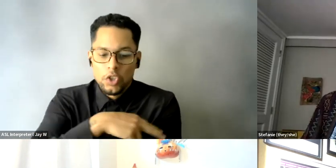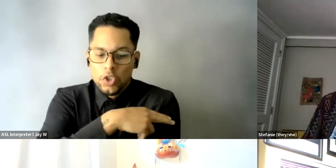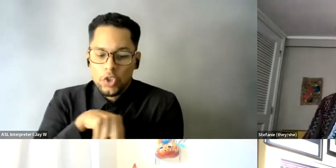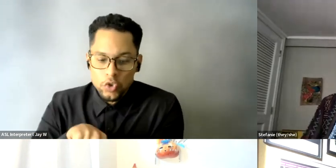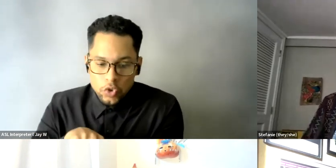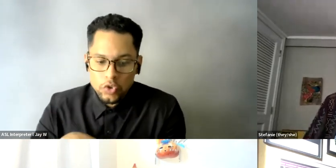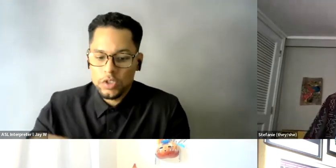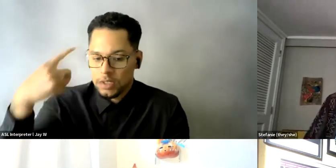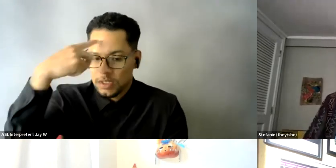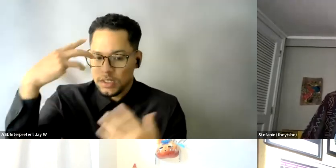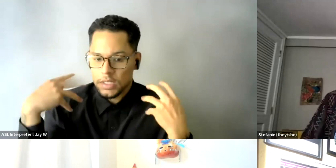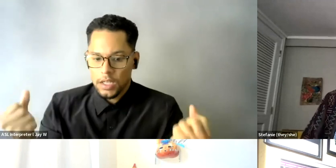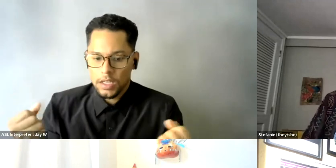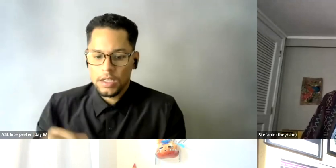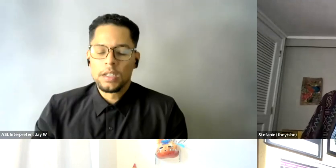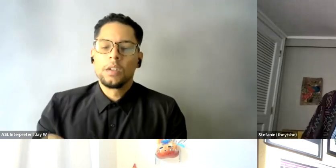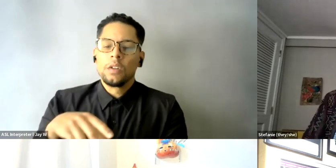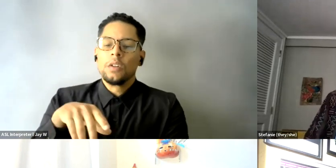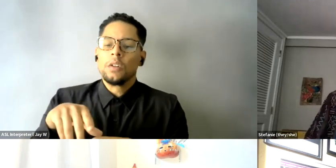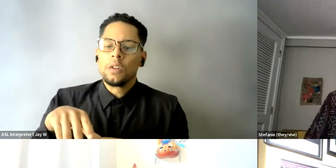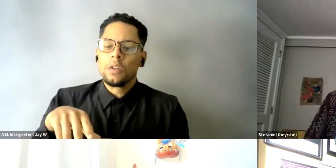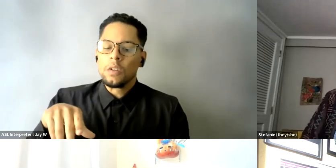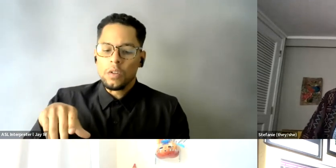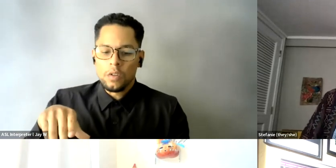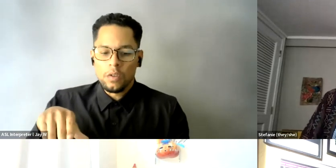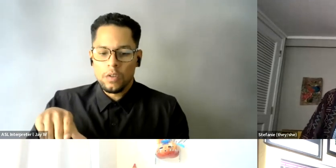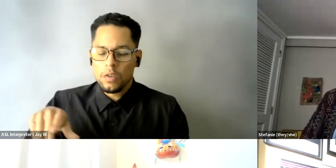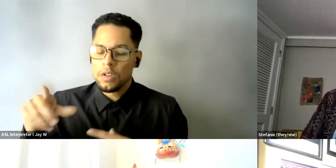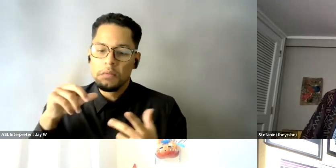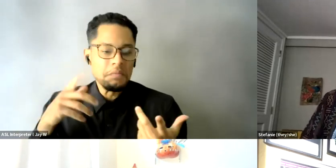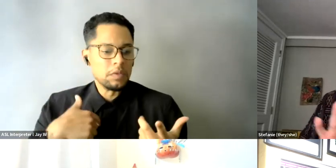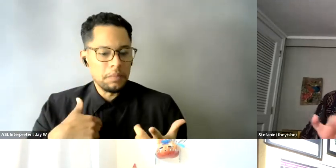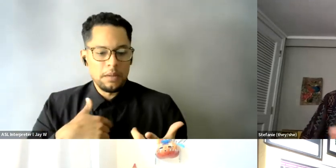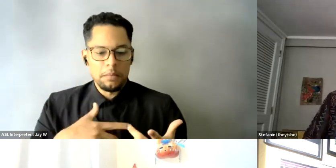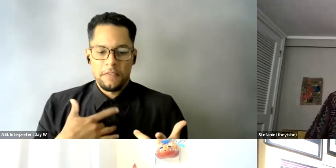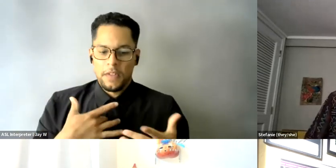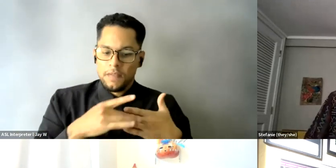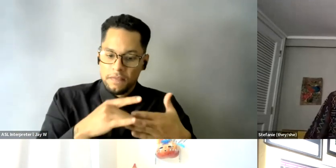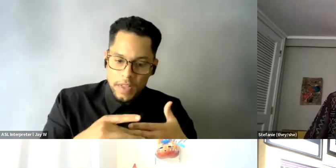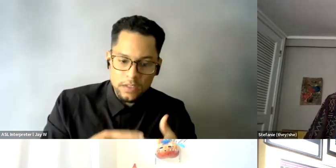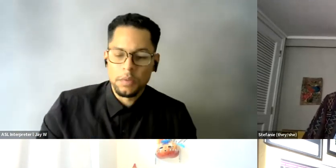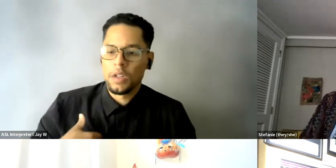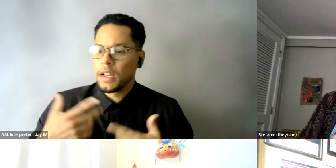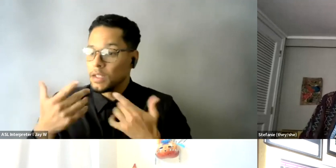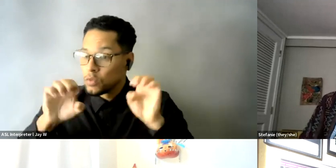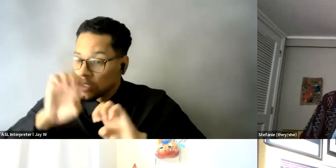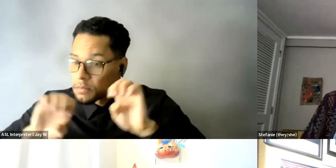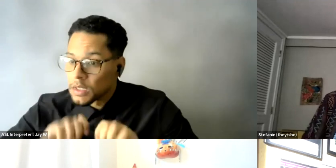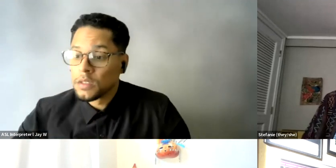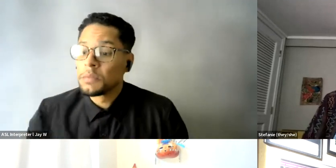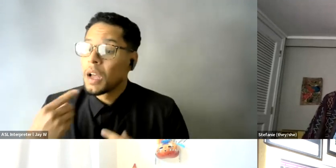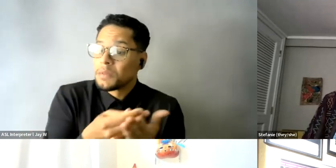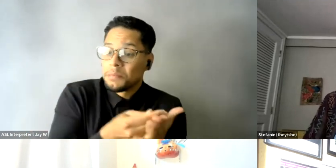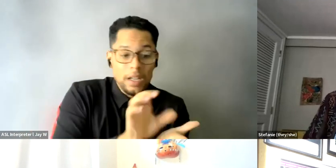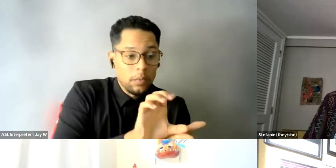Cross-movement work has taught me to be flexible, to be willing to experiment. Sometimes we need to move money to groups. Sometimes if